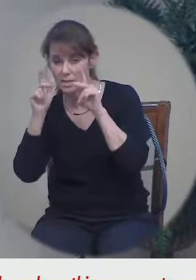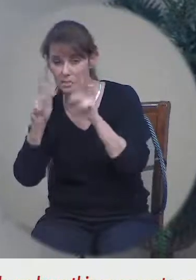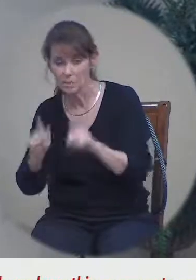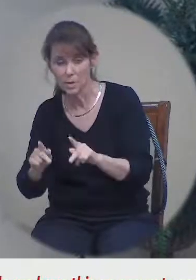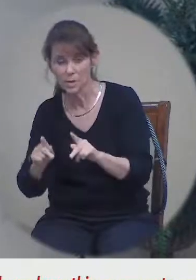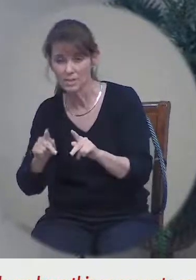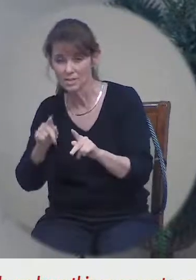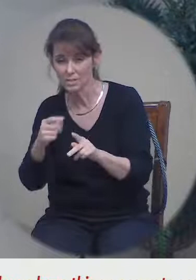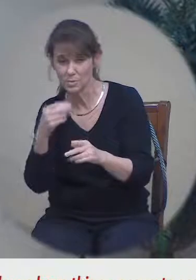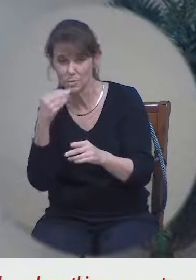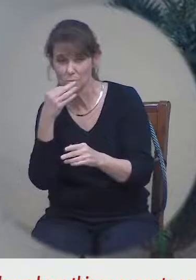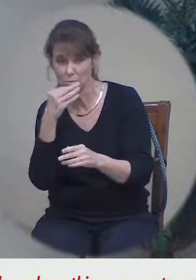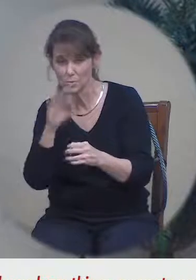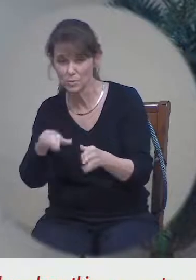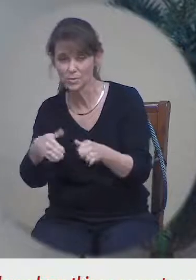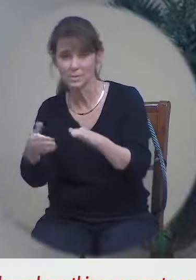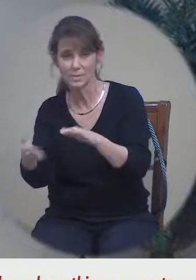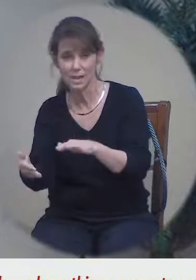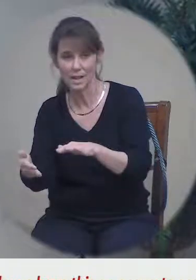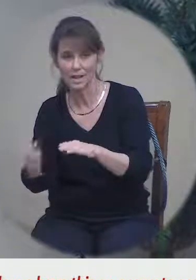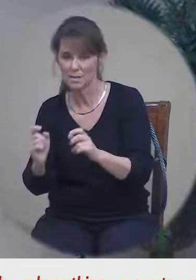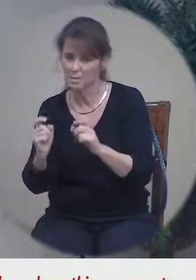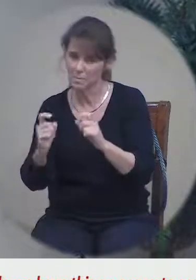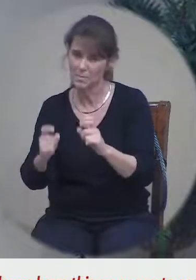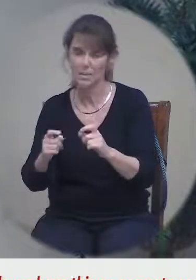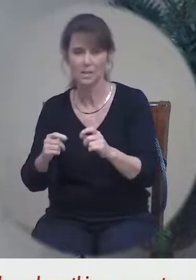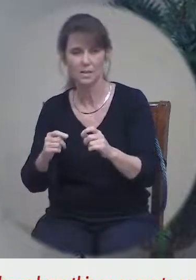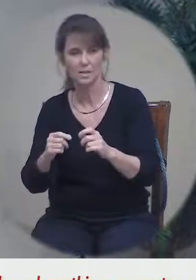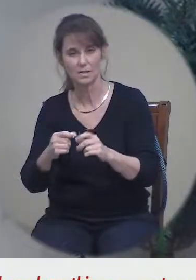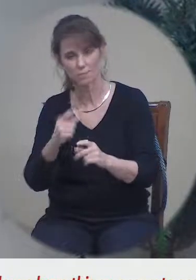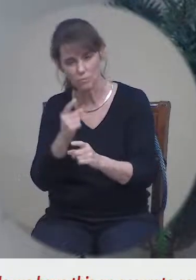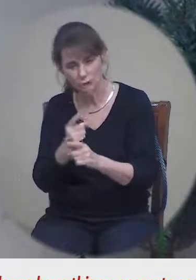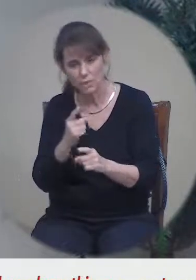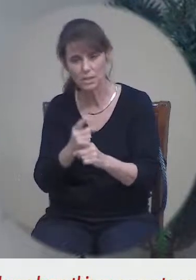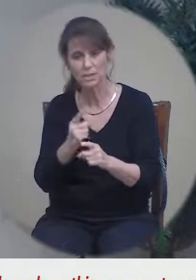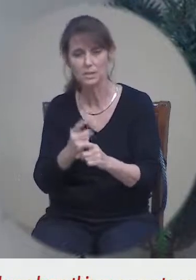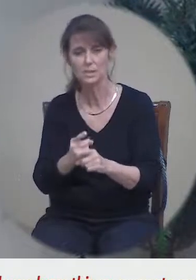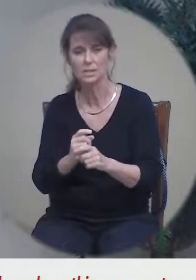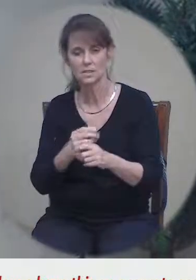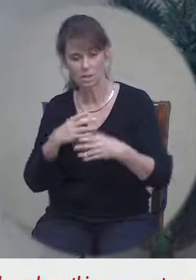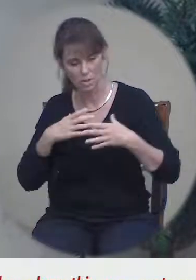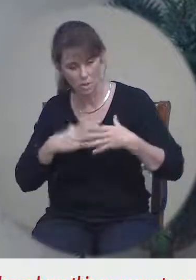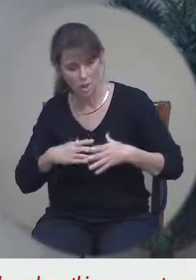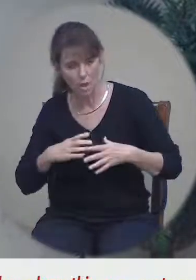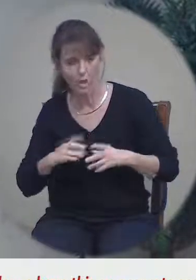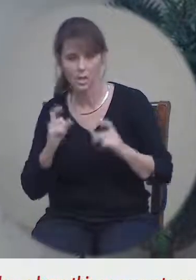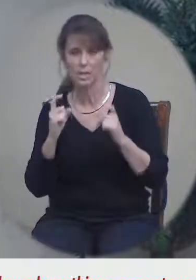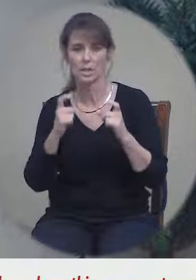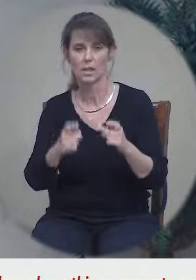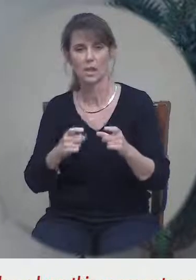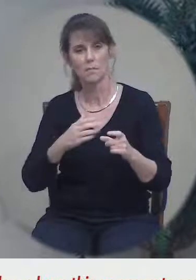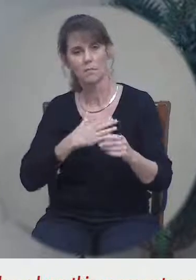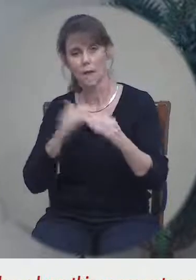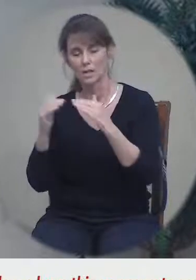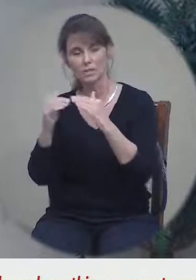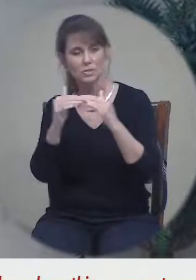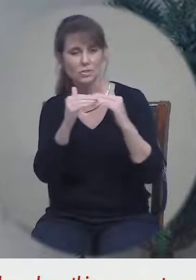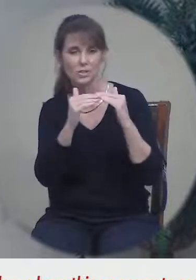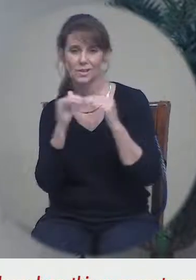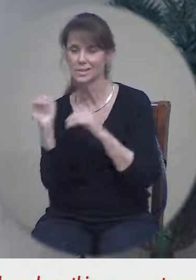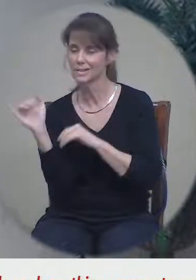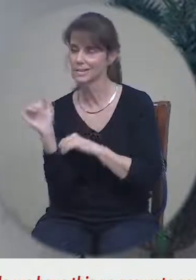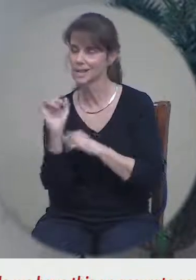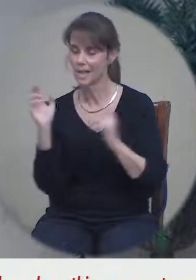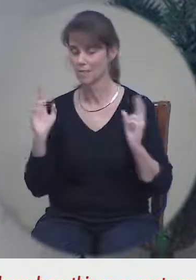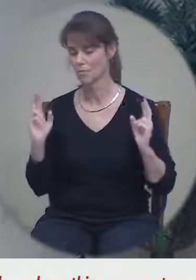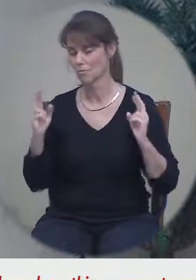I made the widow's heart sing for joy. I put on righteousness, and it clothed me. My justice was like a robe and a turban.